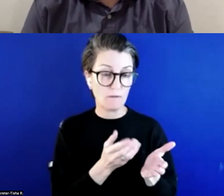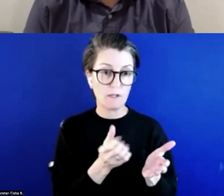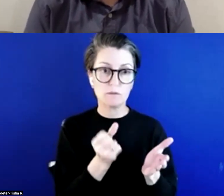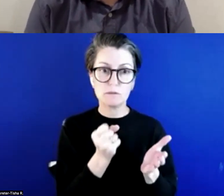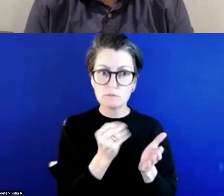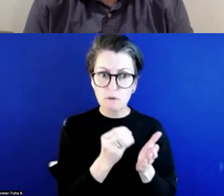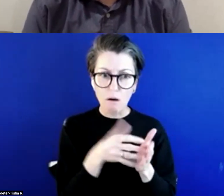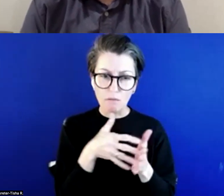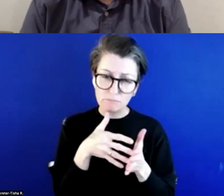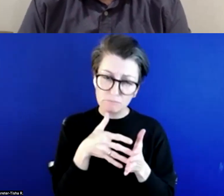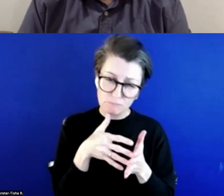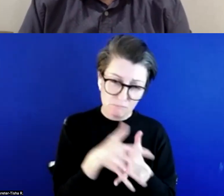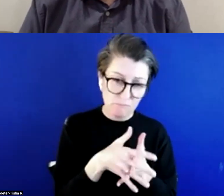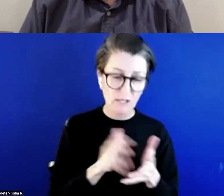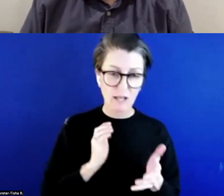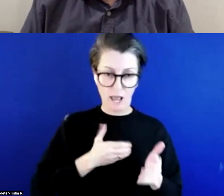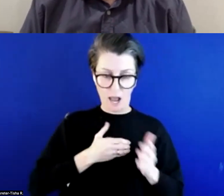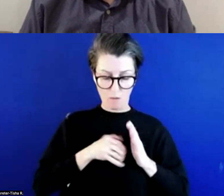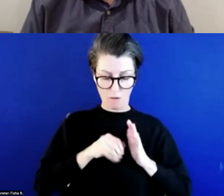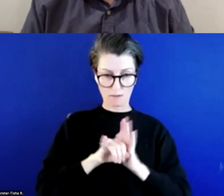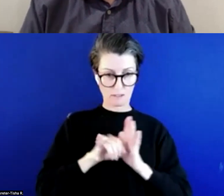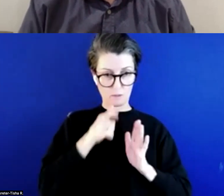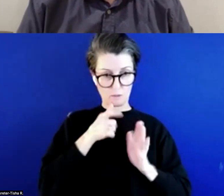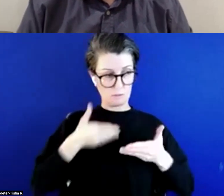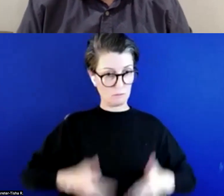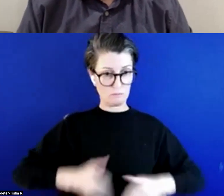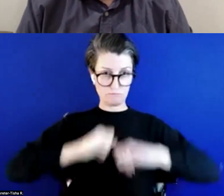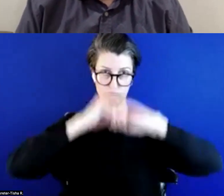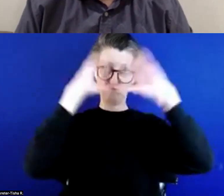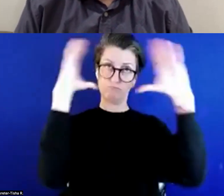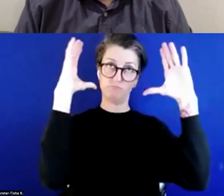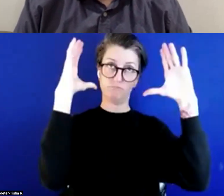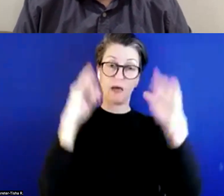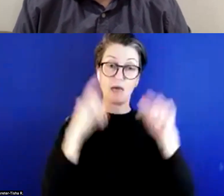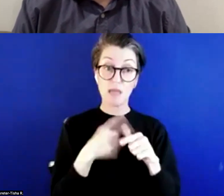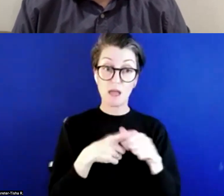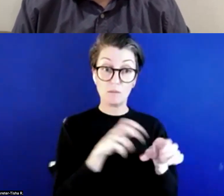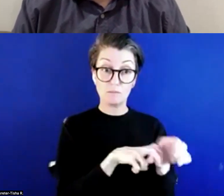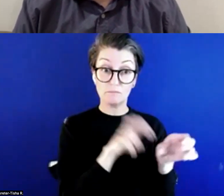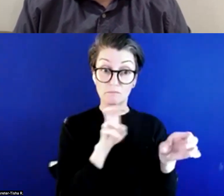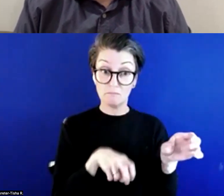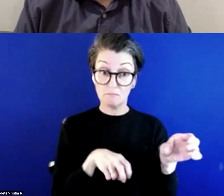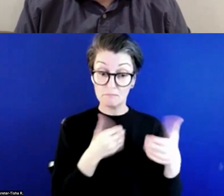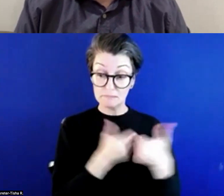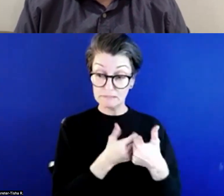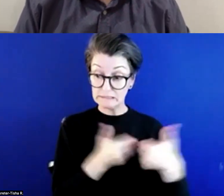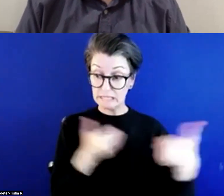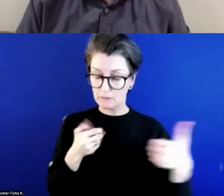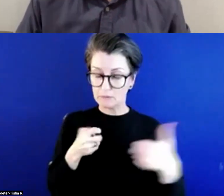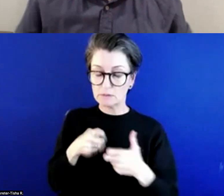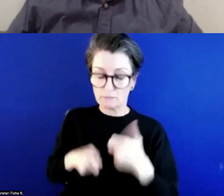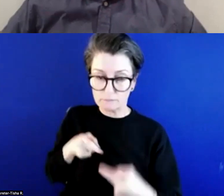identity. And when we're separated from that, it can be really difficult. And for me, I don't know if either of